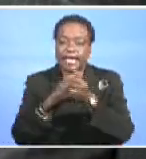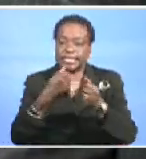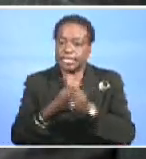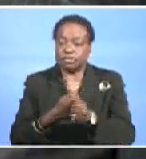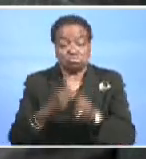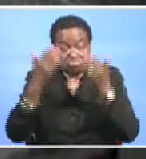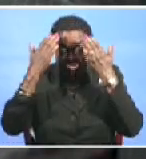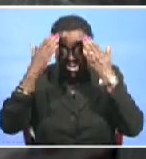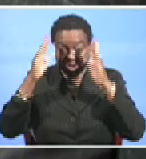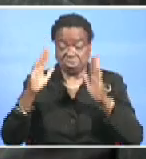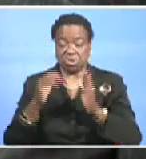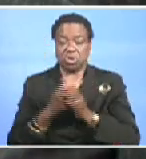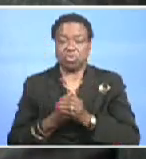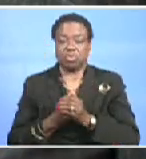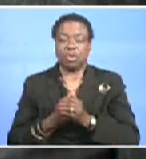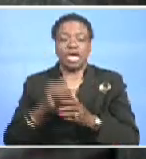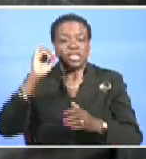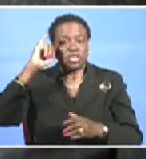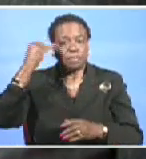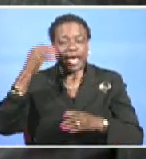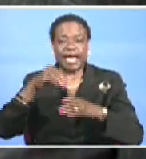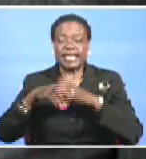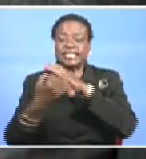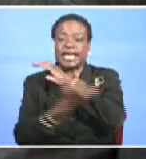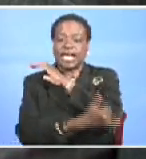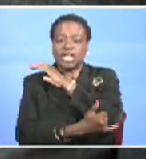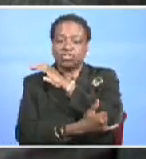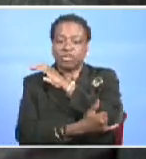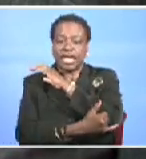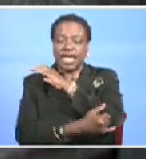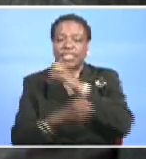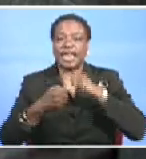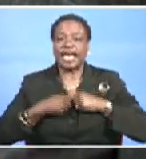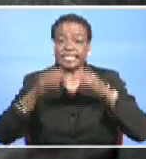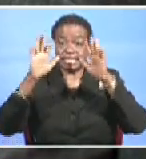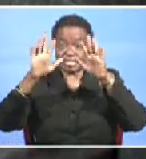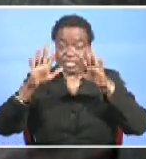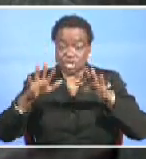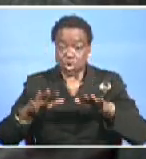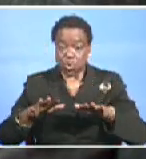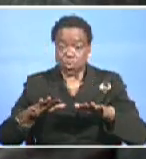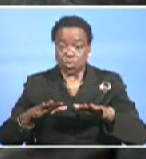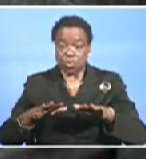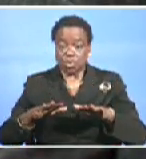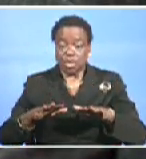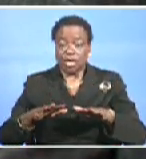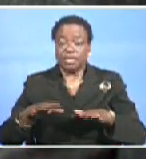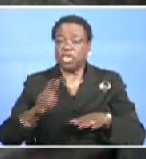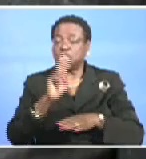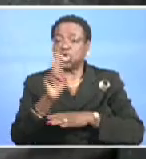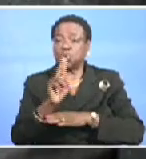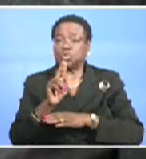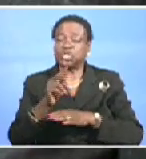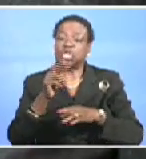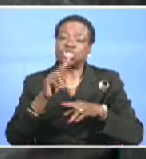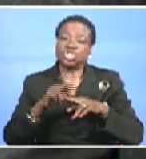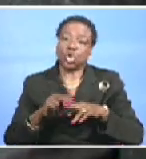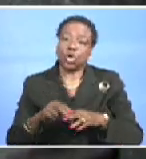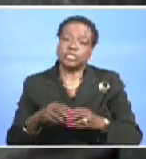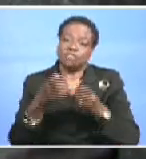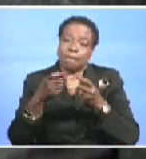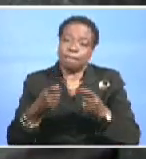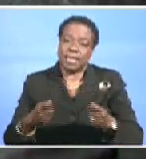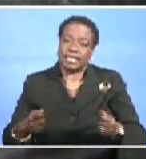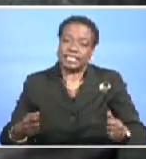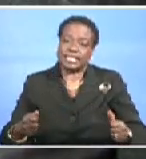of that. Japan is a country that has snow. They use salt for melting the snow, so you